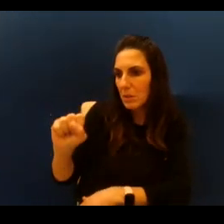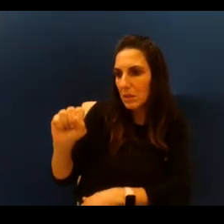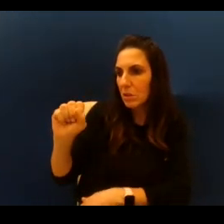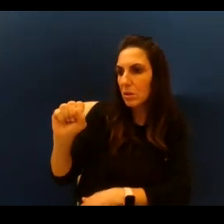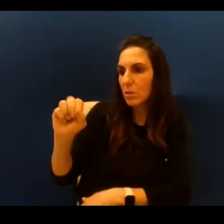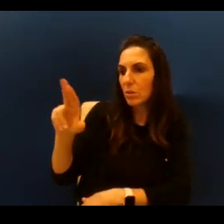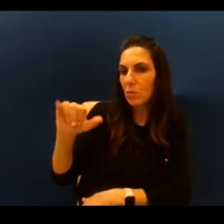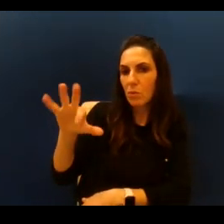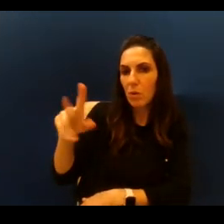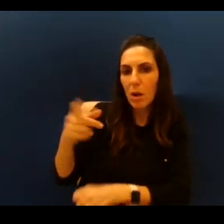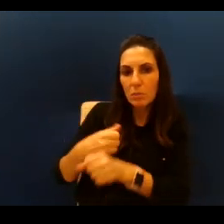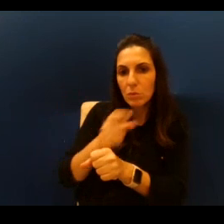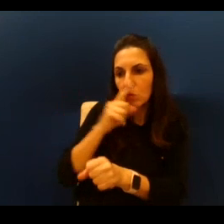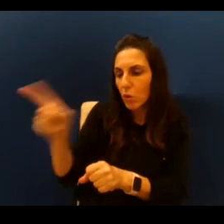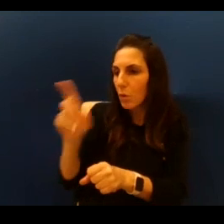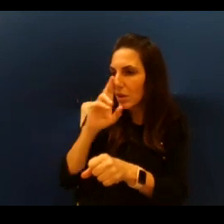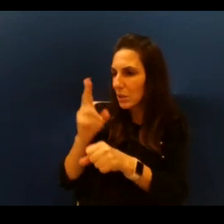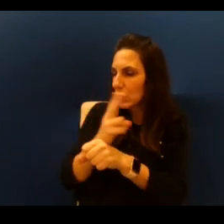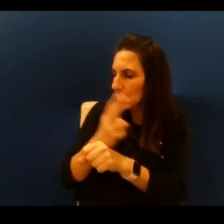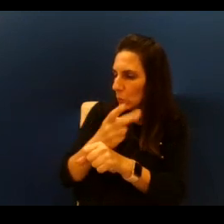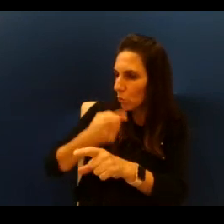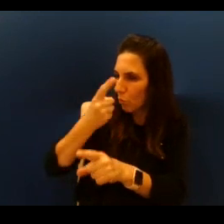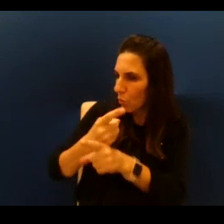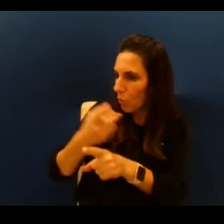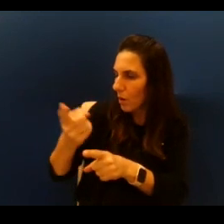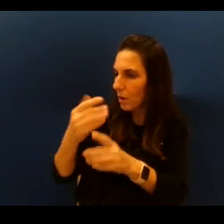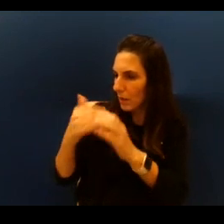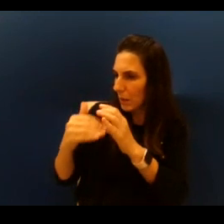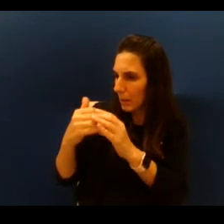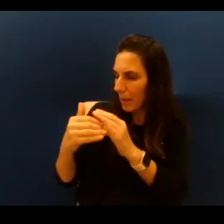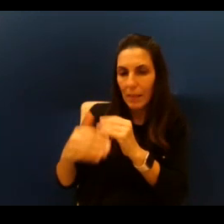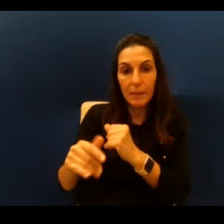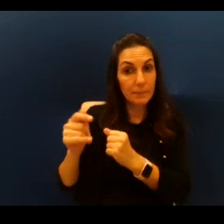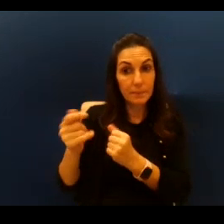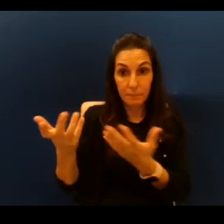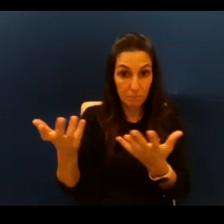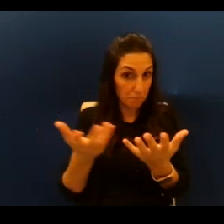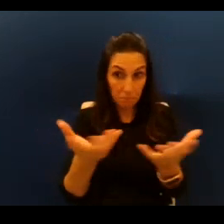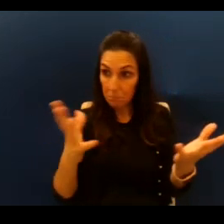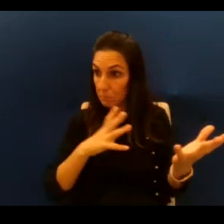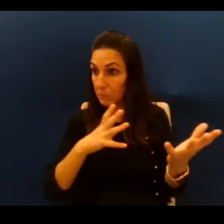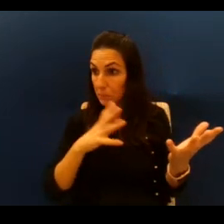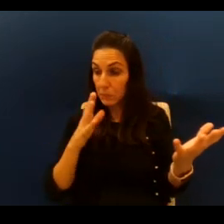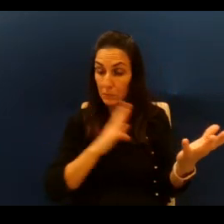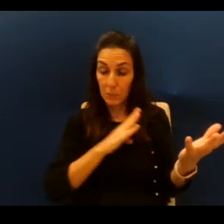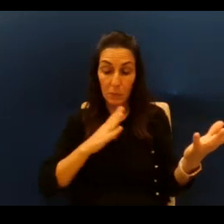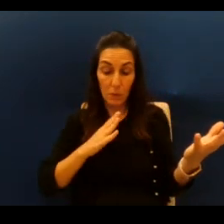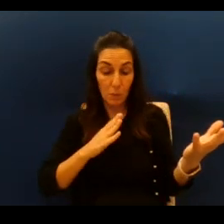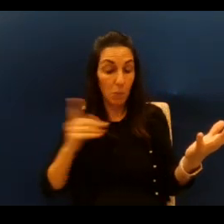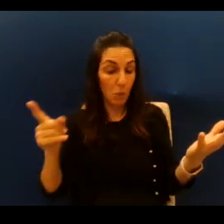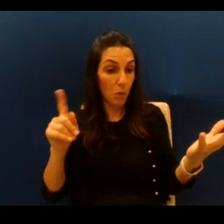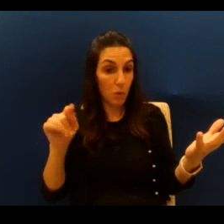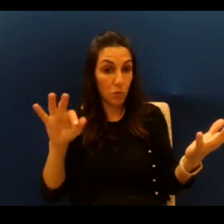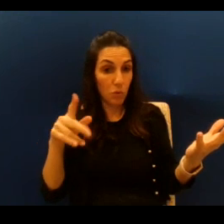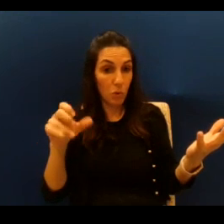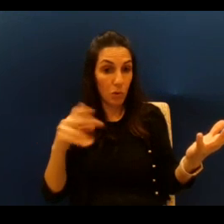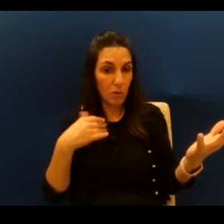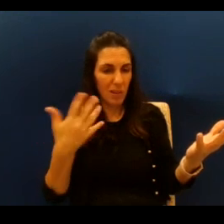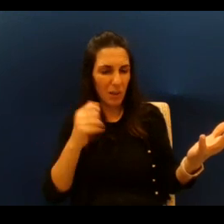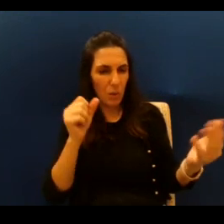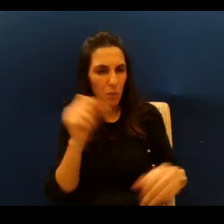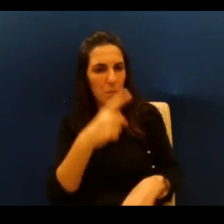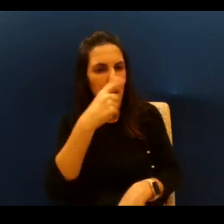and phone number. All right. Any other comments from my colleagues? Otherwise, we're going to proceed. Board Member Turkin. Yeah, I just want to ask staff if they can give